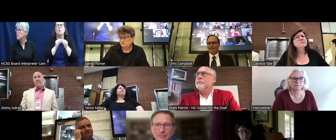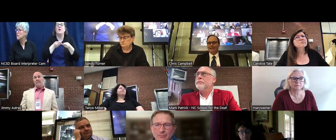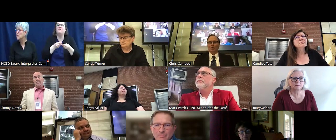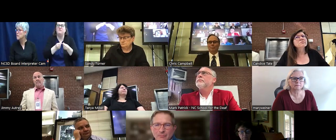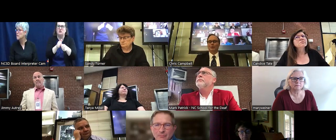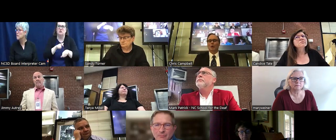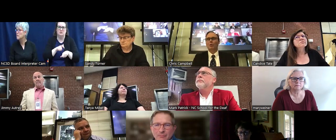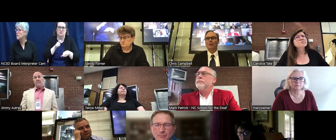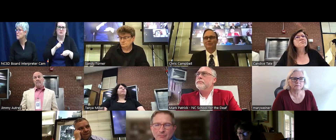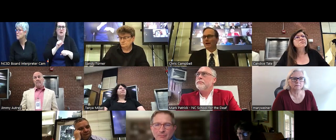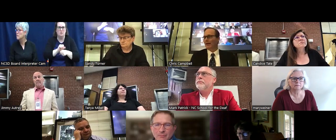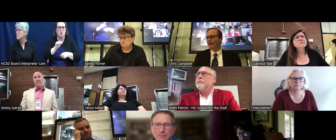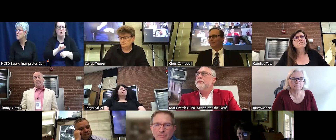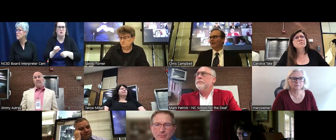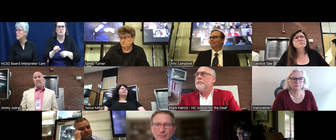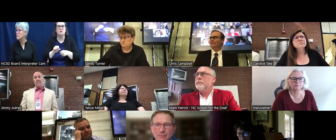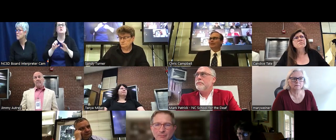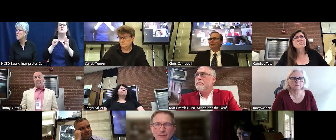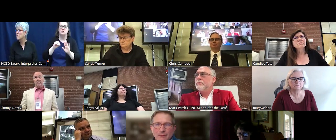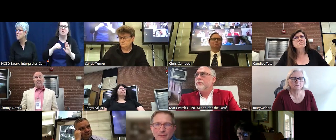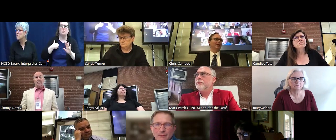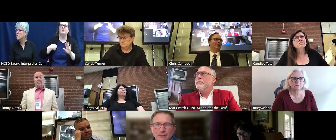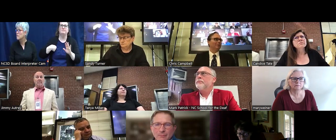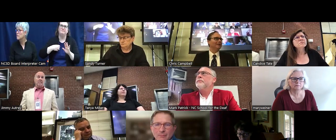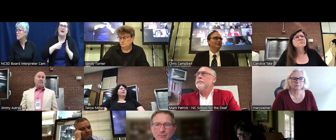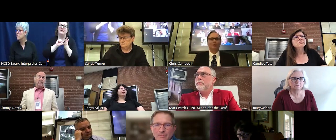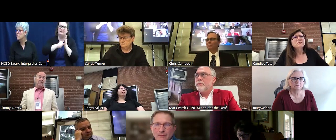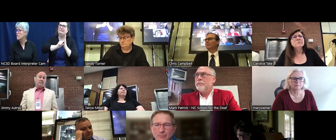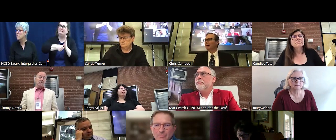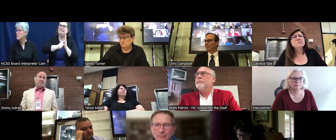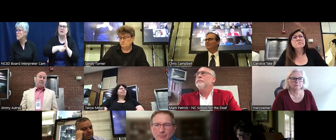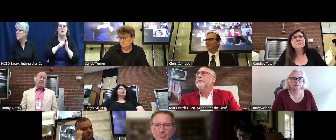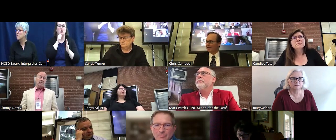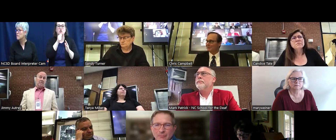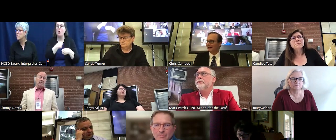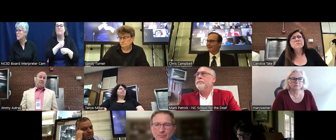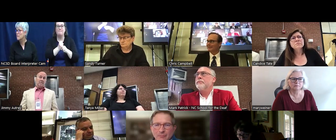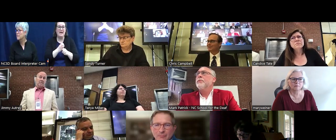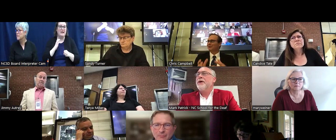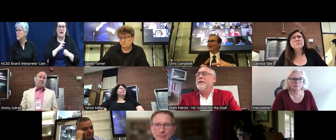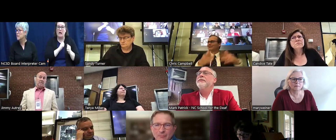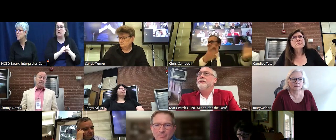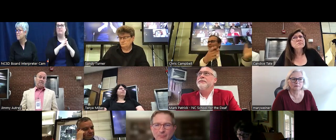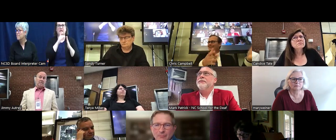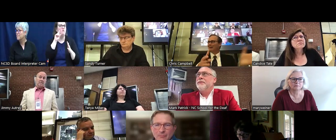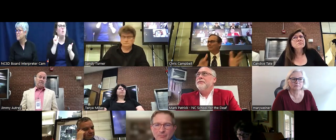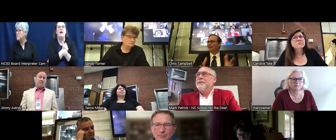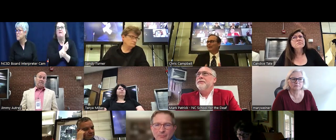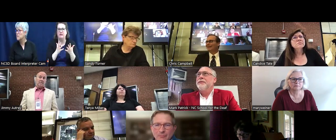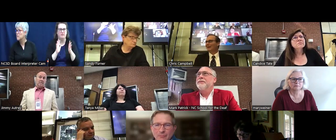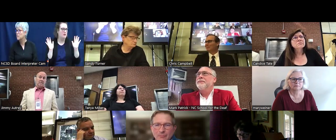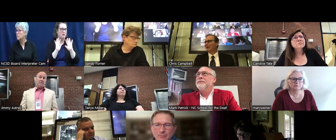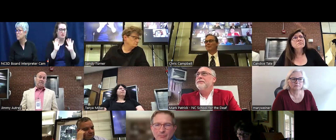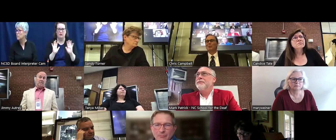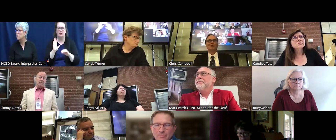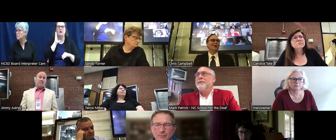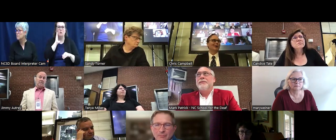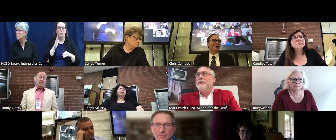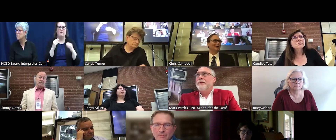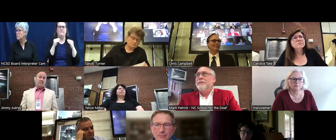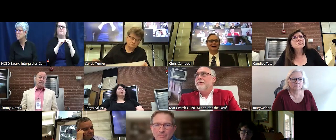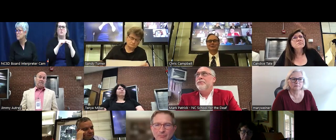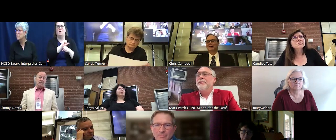any group, you don't want to, again, I'm going to keep saying this, please don't form a committee for everything, because you'll actually end up, putting more